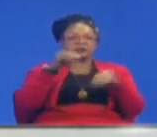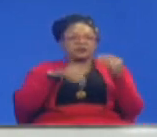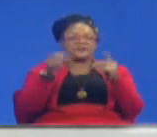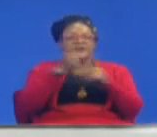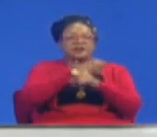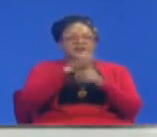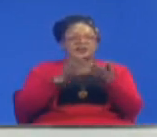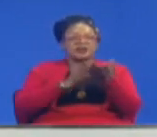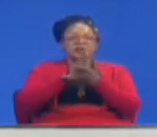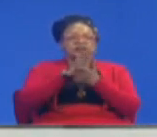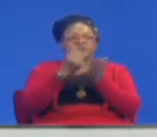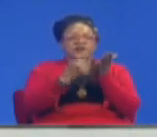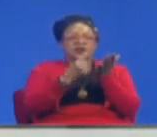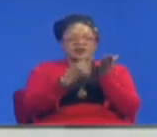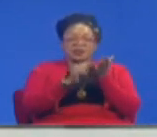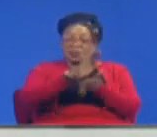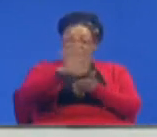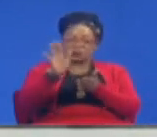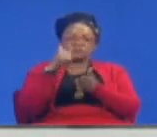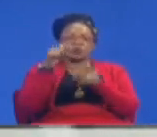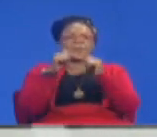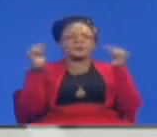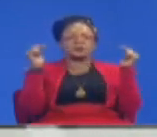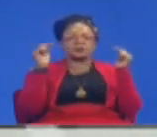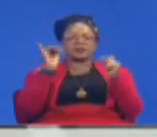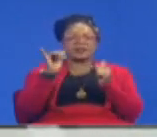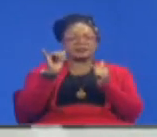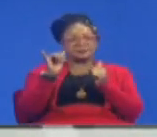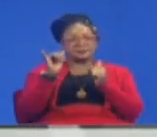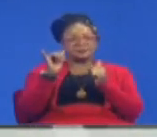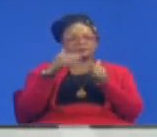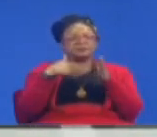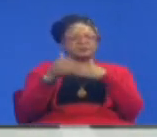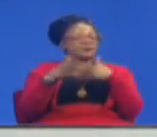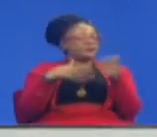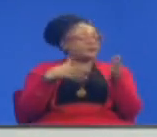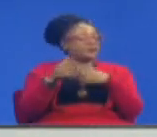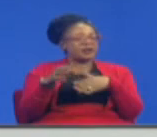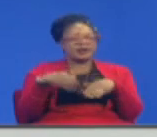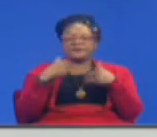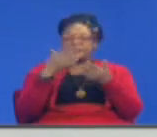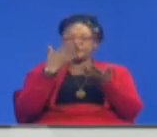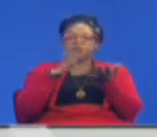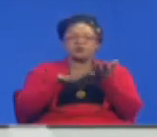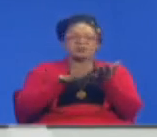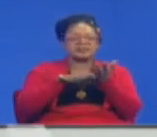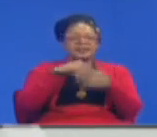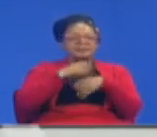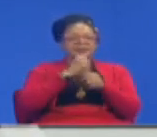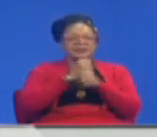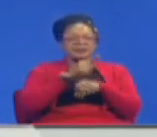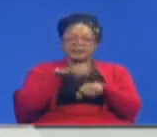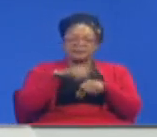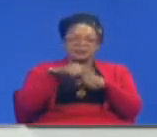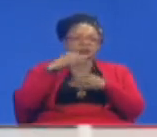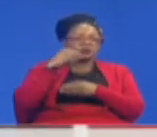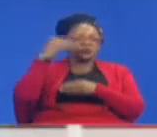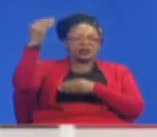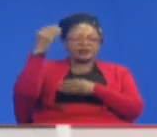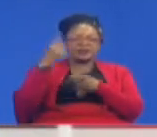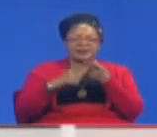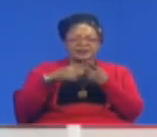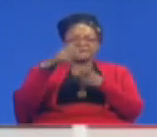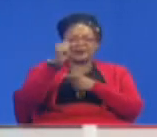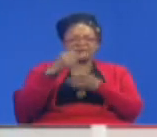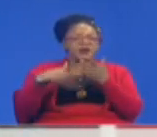Ugandans, especially those opposed to the regime. Without giving an account of the promises he made when he swore in 5 years ago,